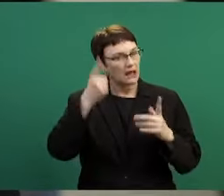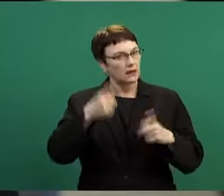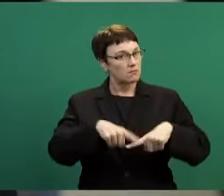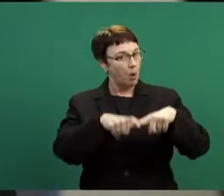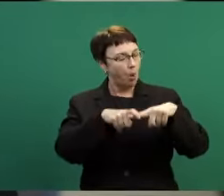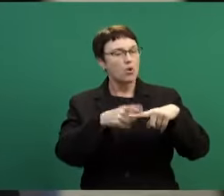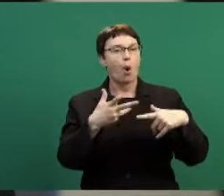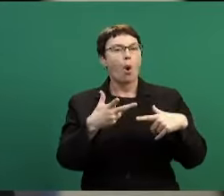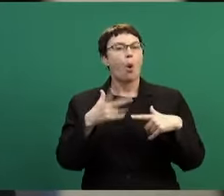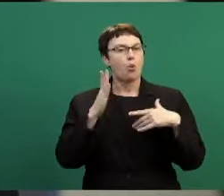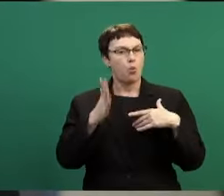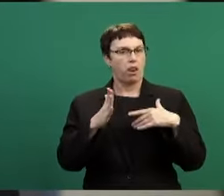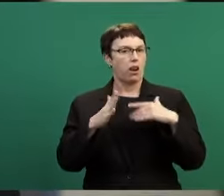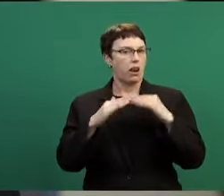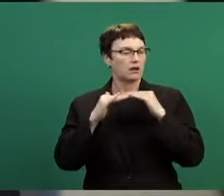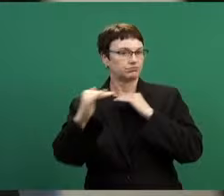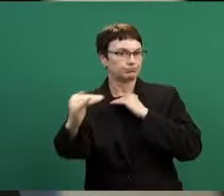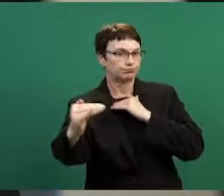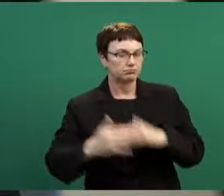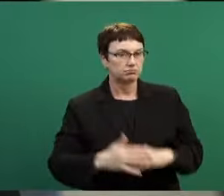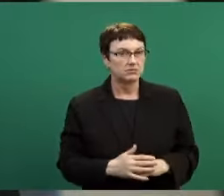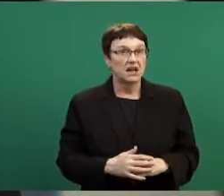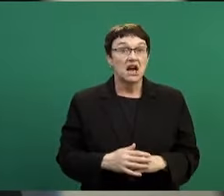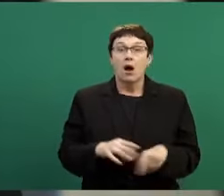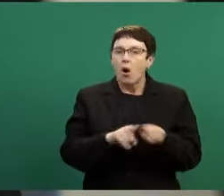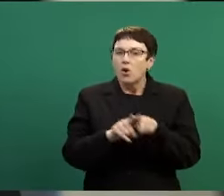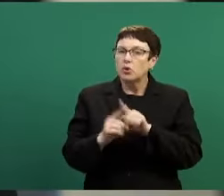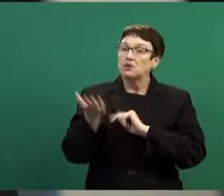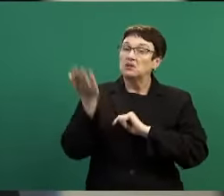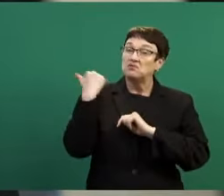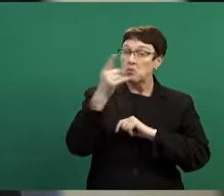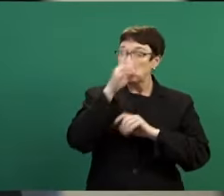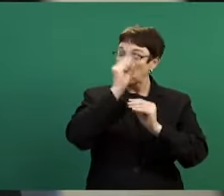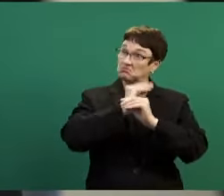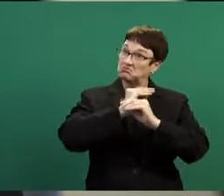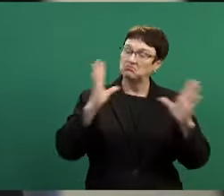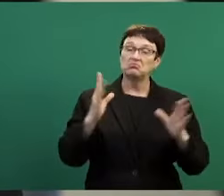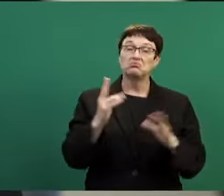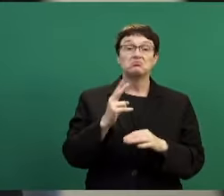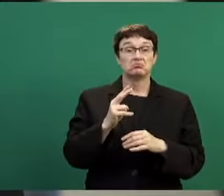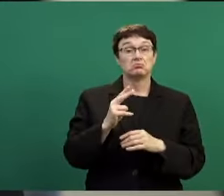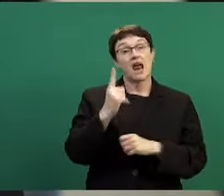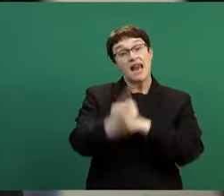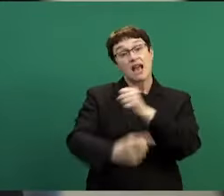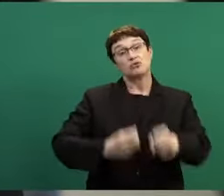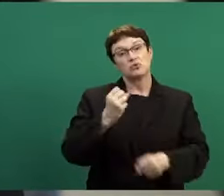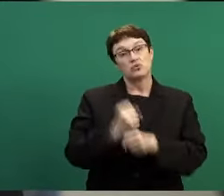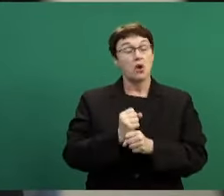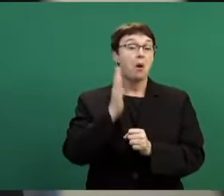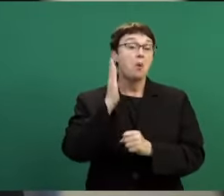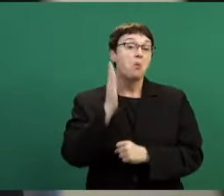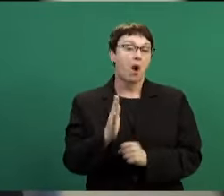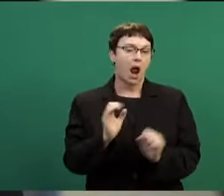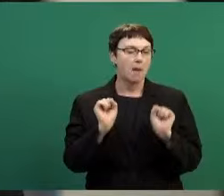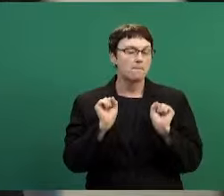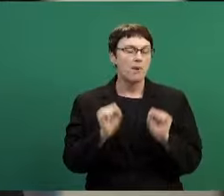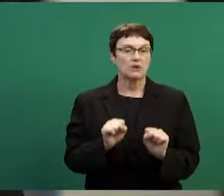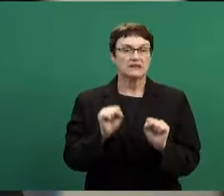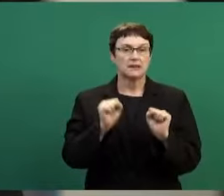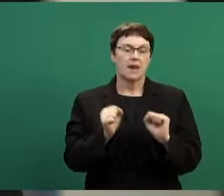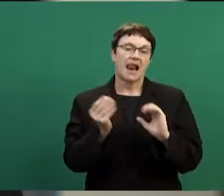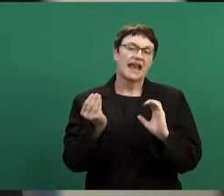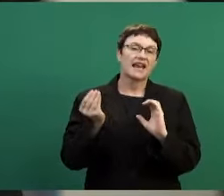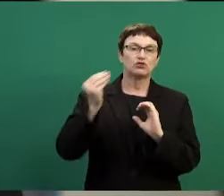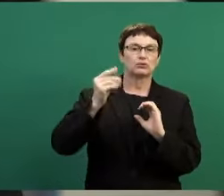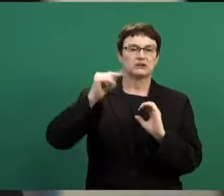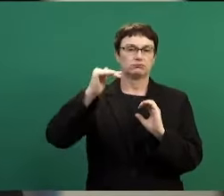be cuts in the early part of 2024. Is that still possible, likely, or as some economists have predicted,